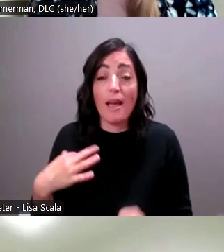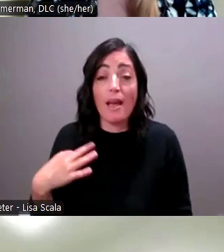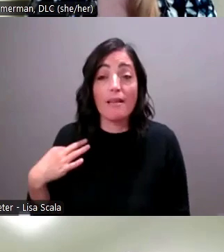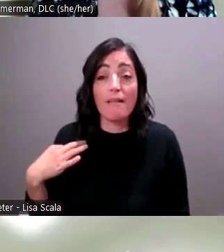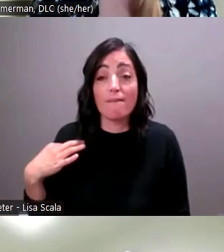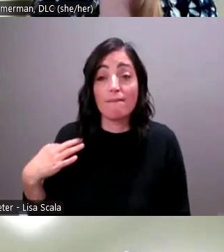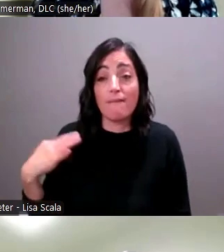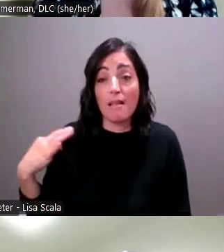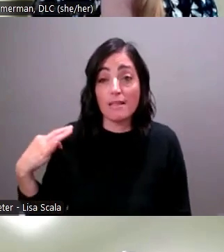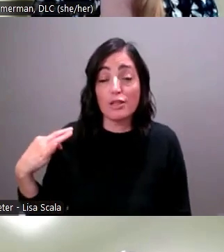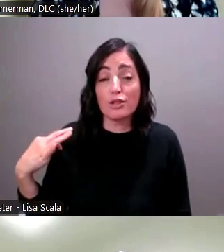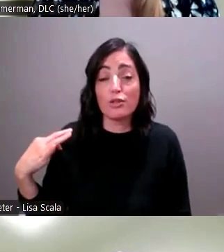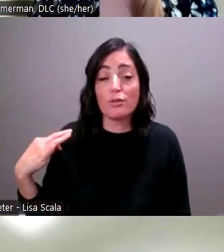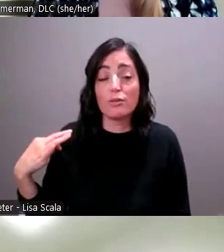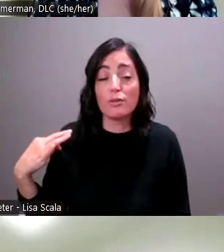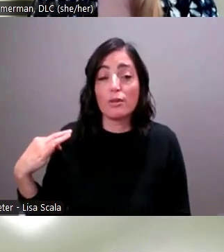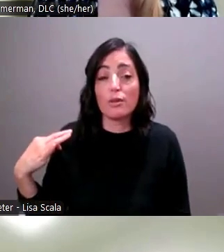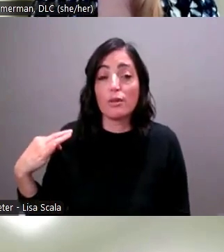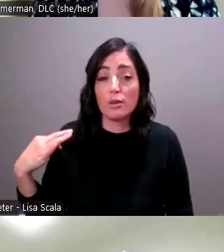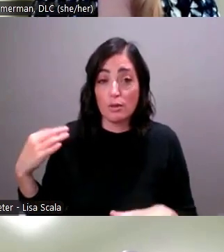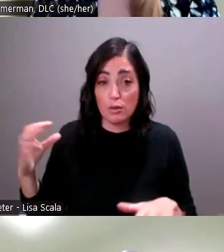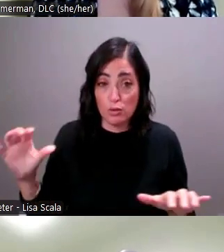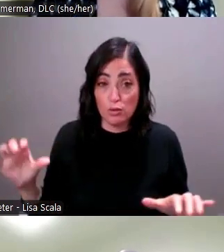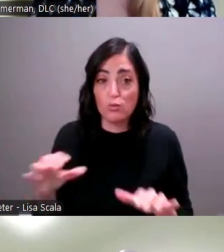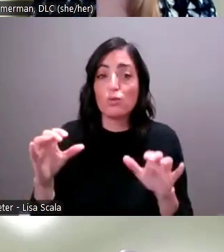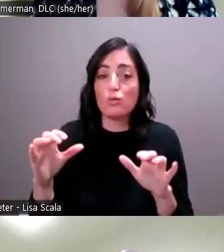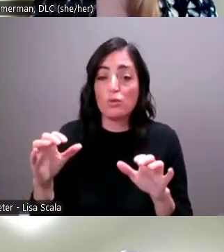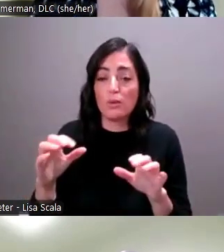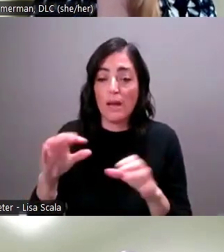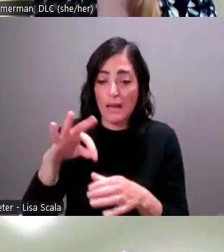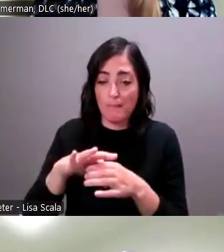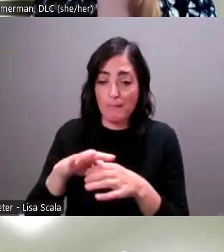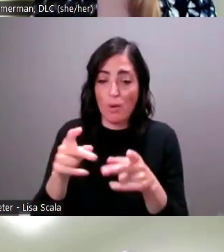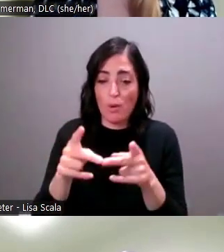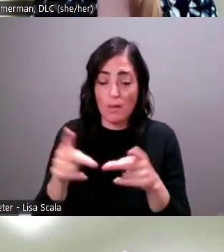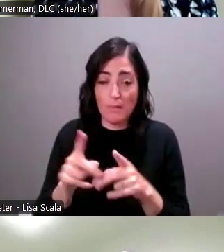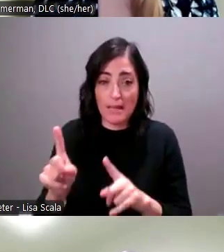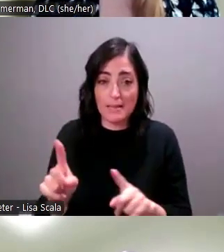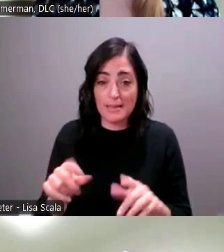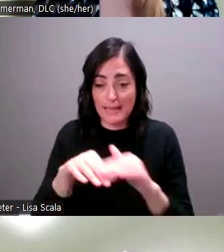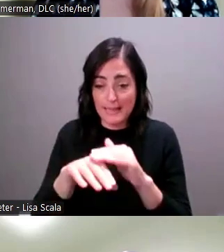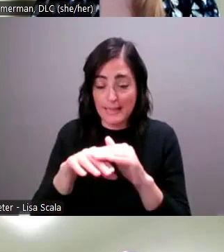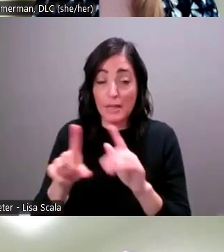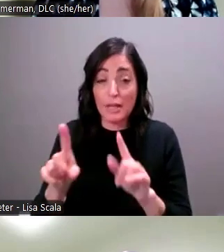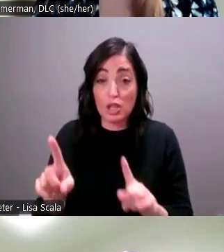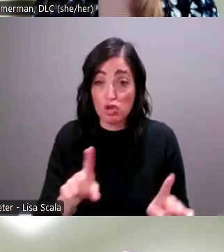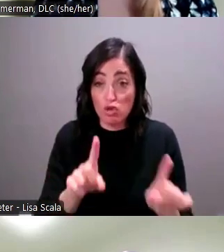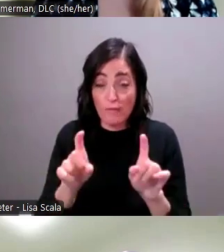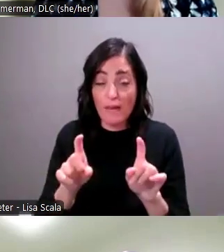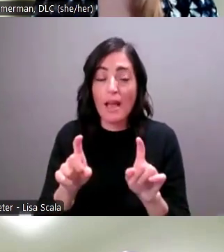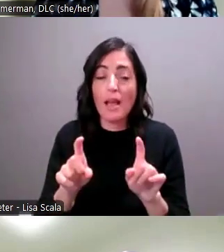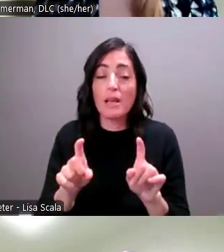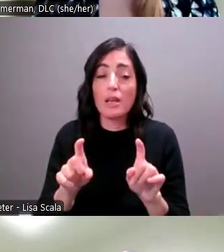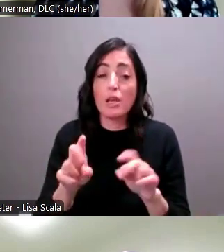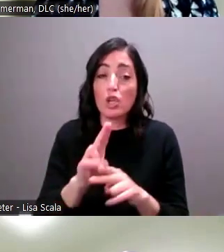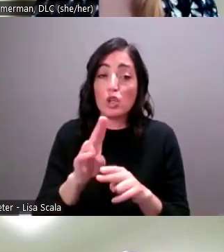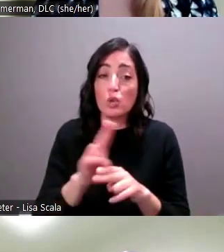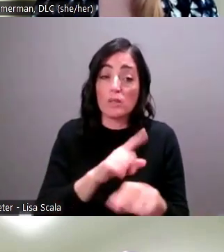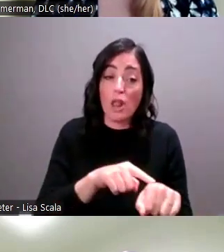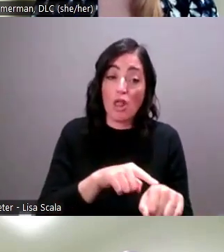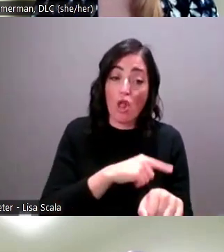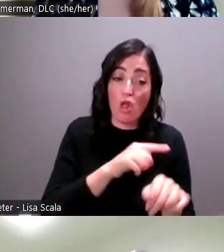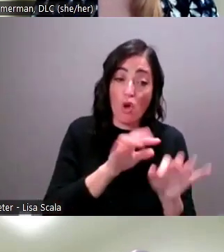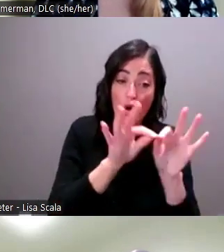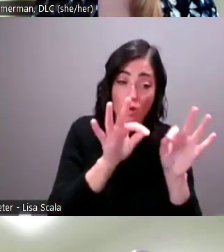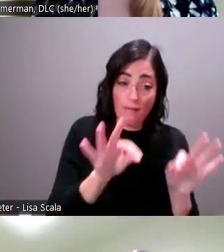volunteer to conduct a polling place accessibility survey using a long form, or you can